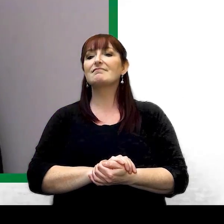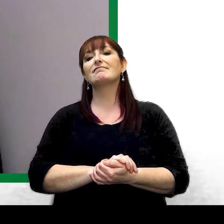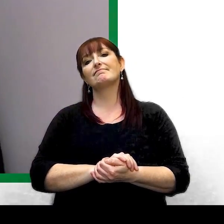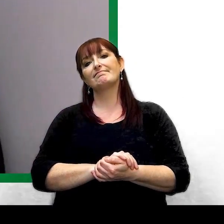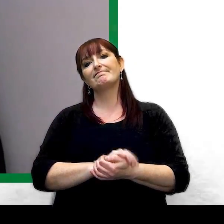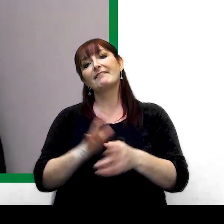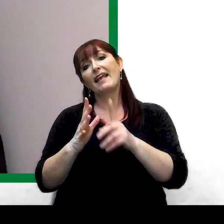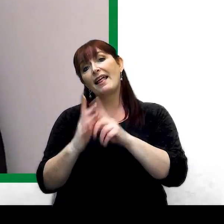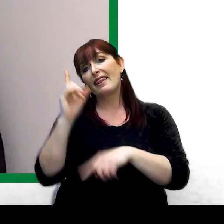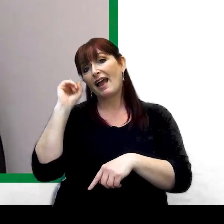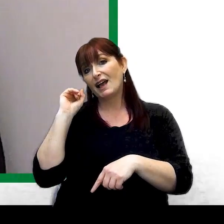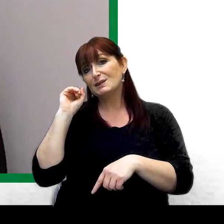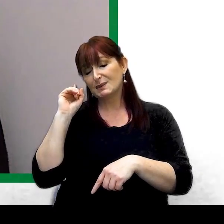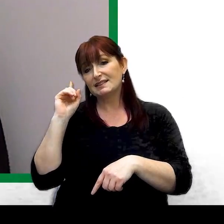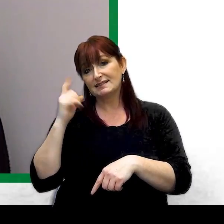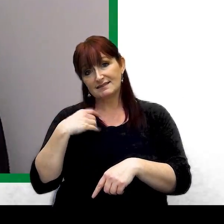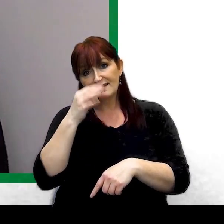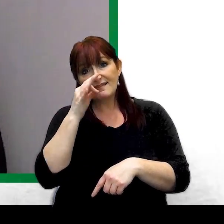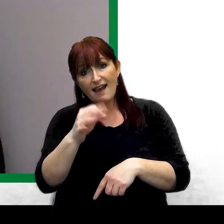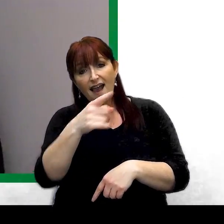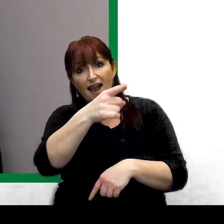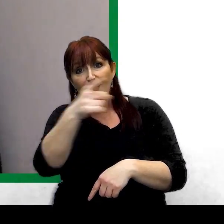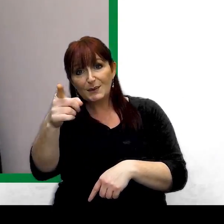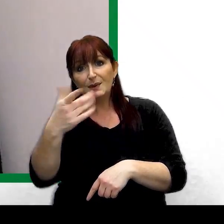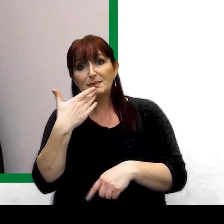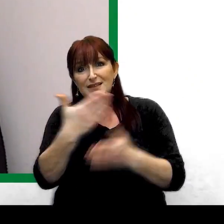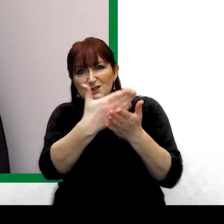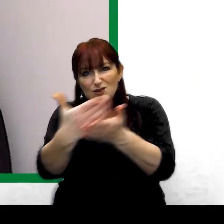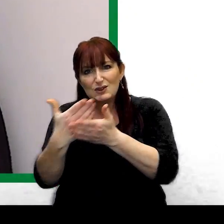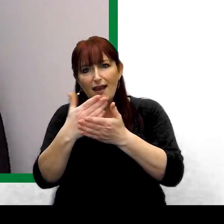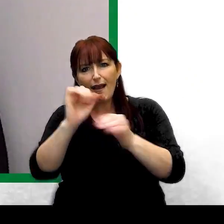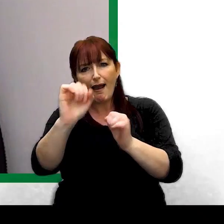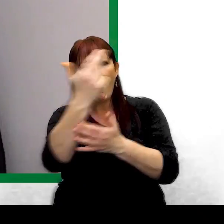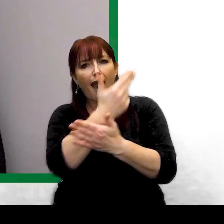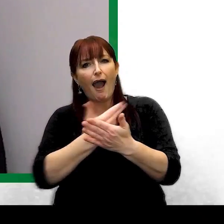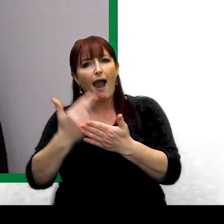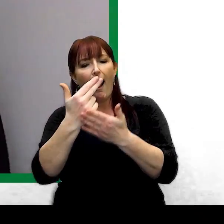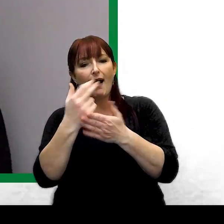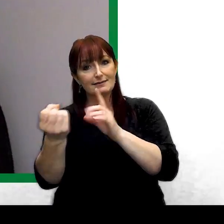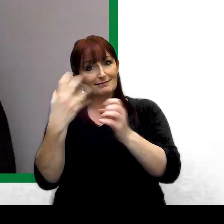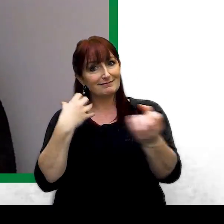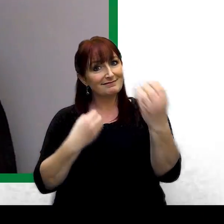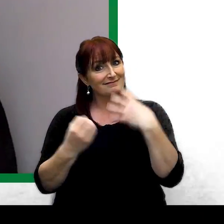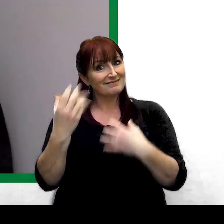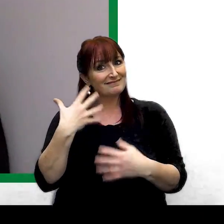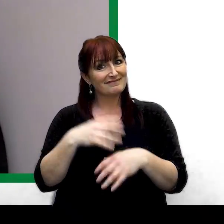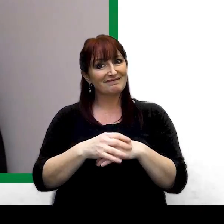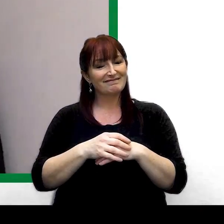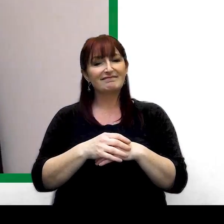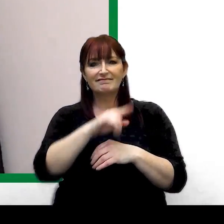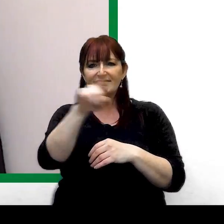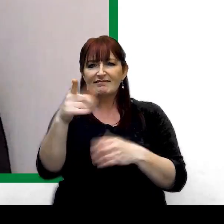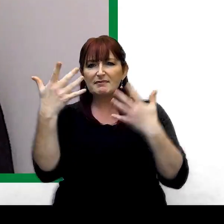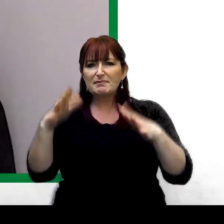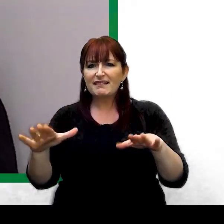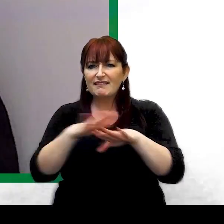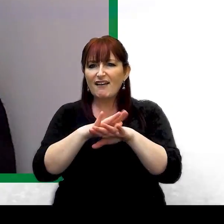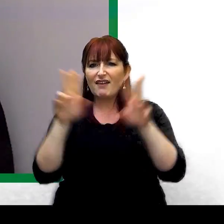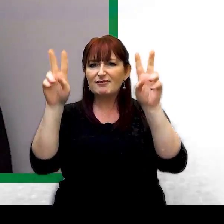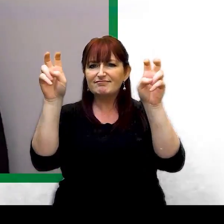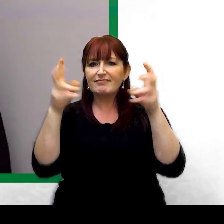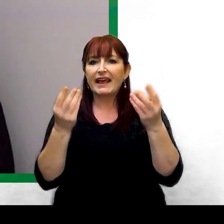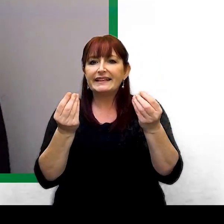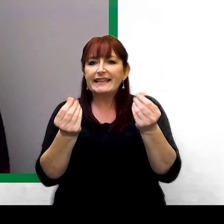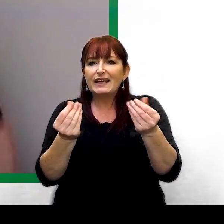Last week we asked you to share some of your artwork, and I know a lot of you have been covering texture this week. Texture means how something